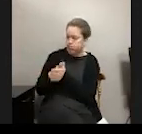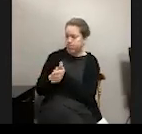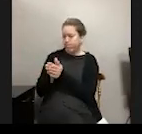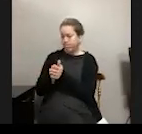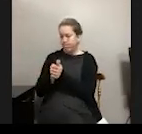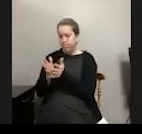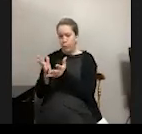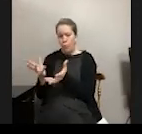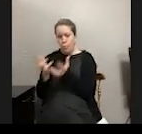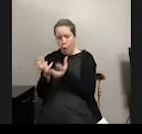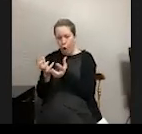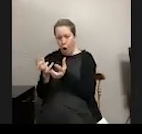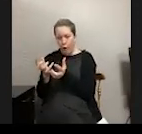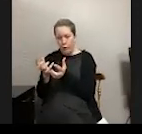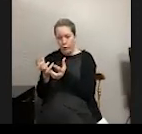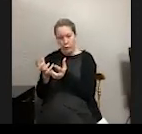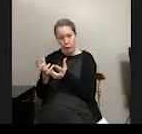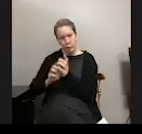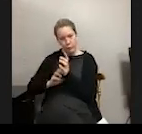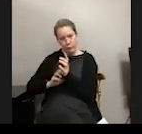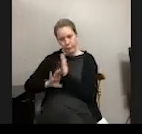From my own personal experience,